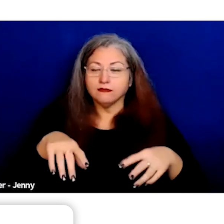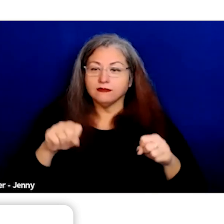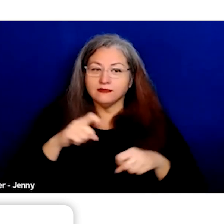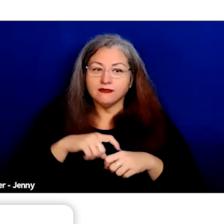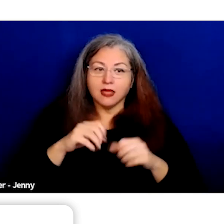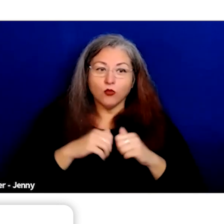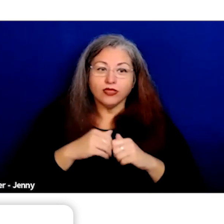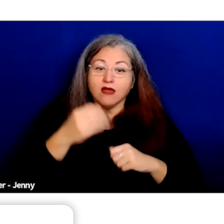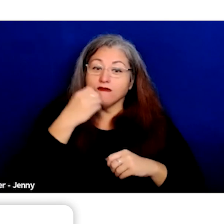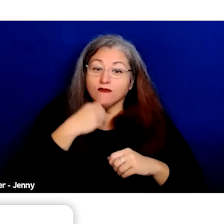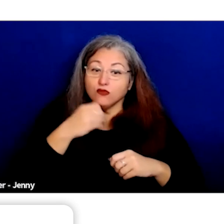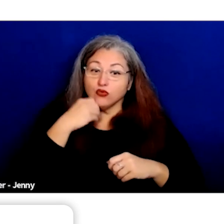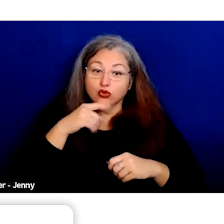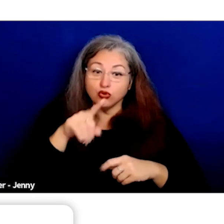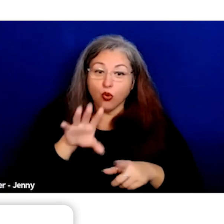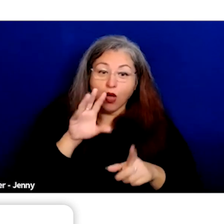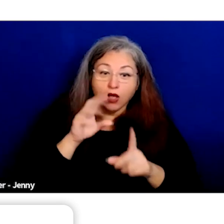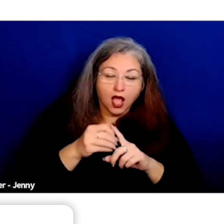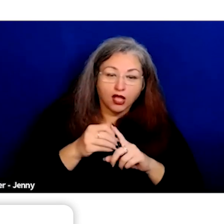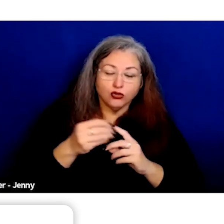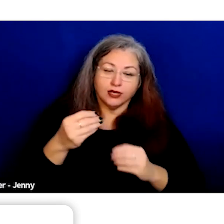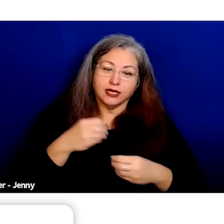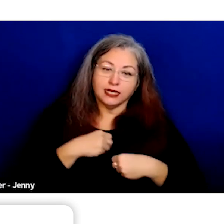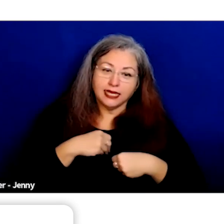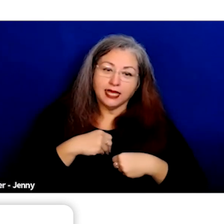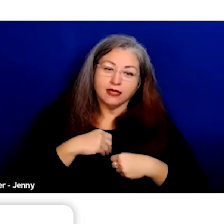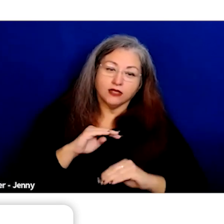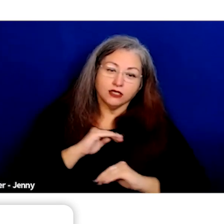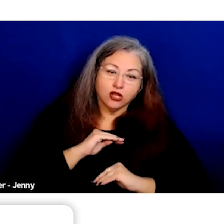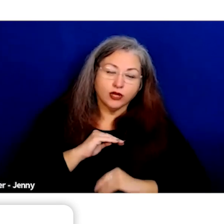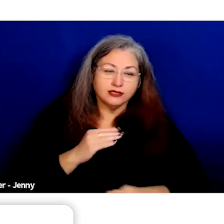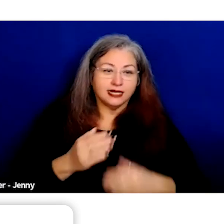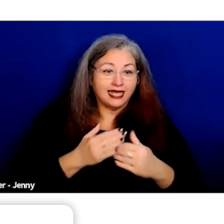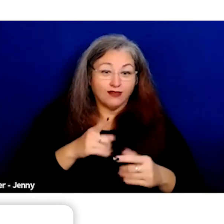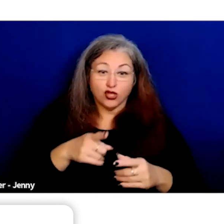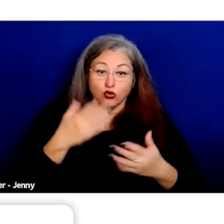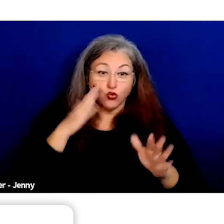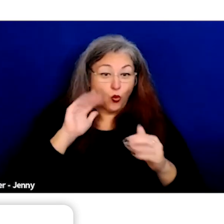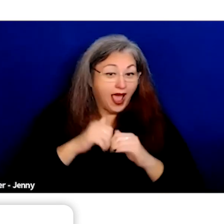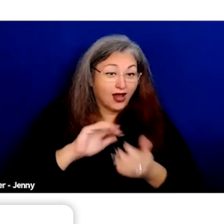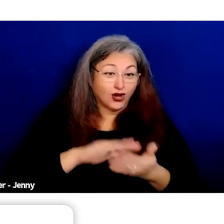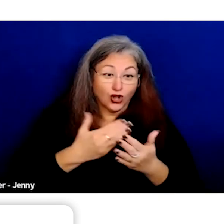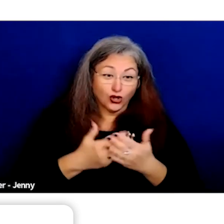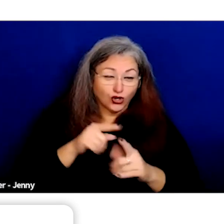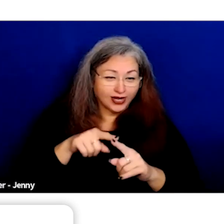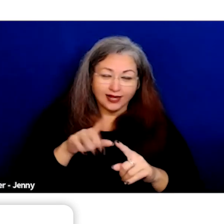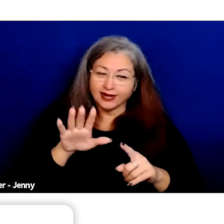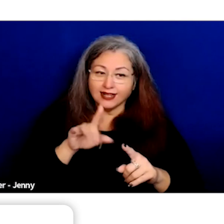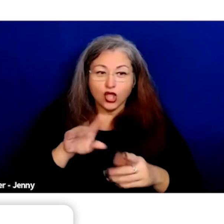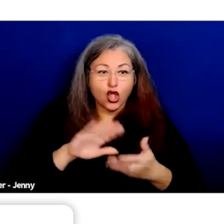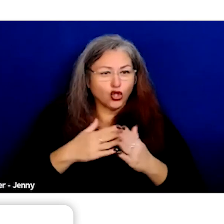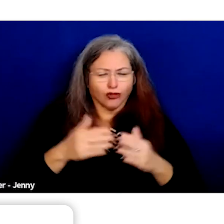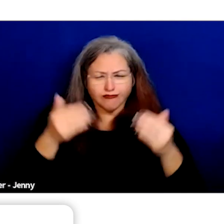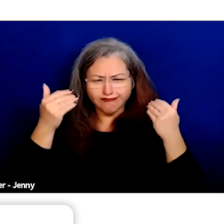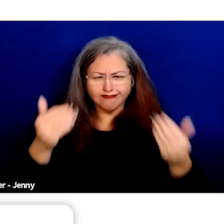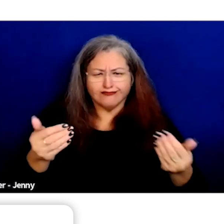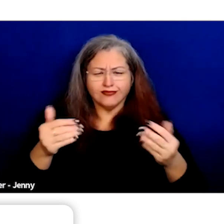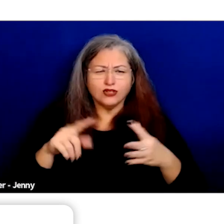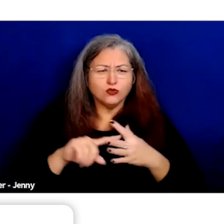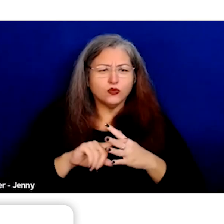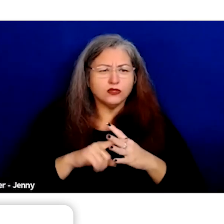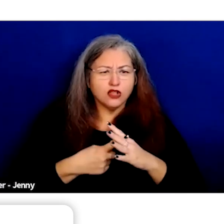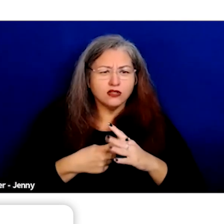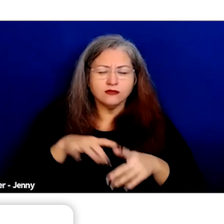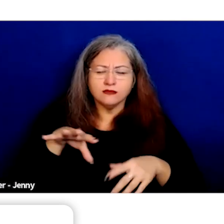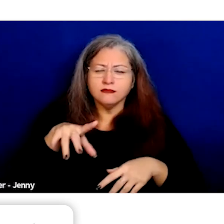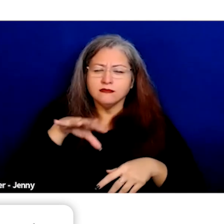that is your cultural food that nourishes you, even if you don't know how to cook that shit. Cook it anyway and start to